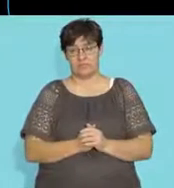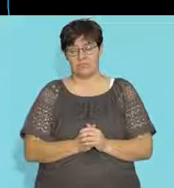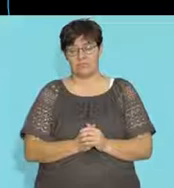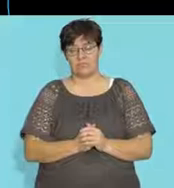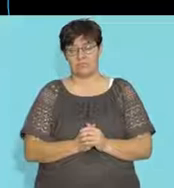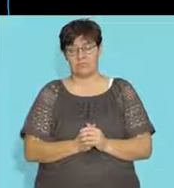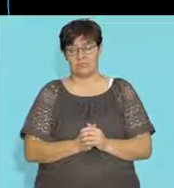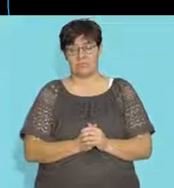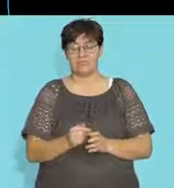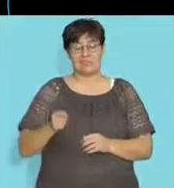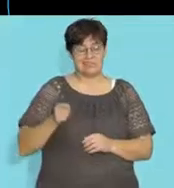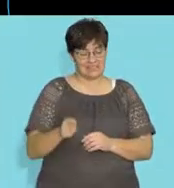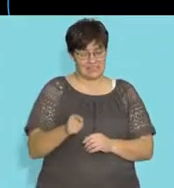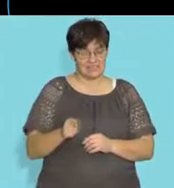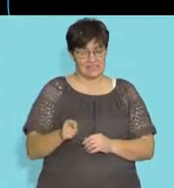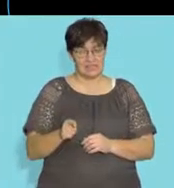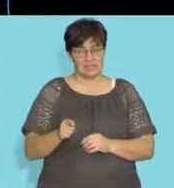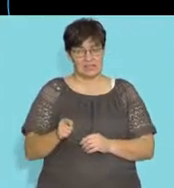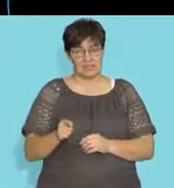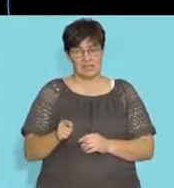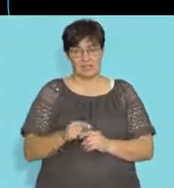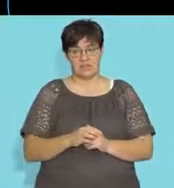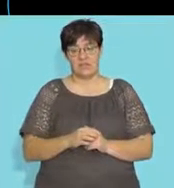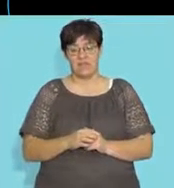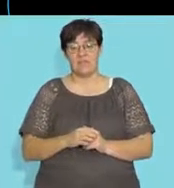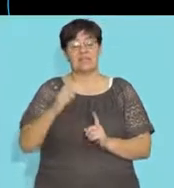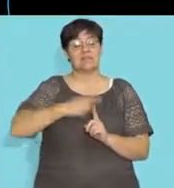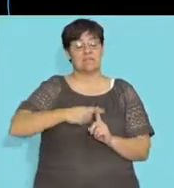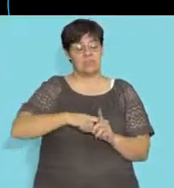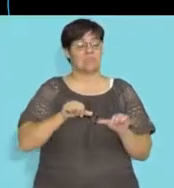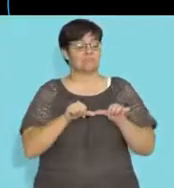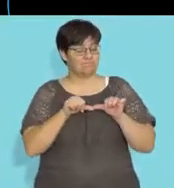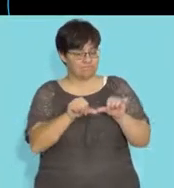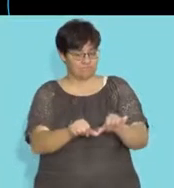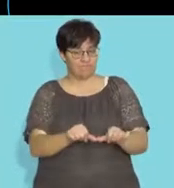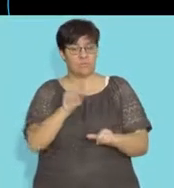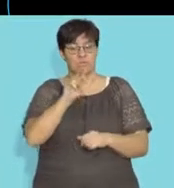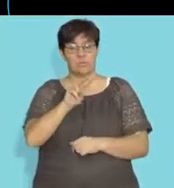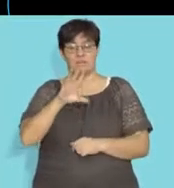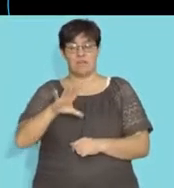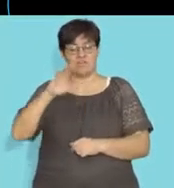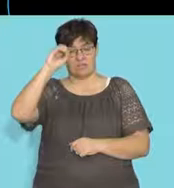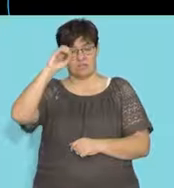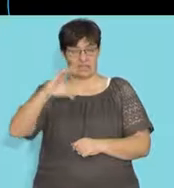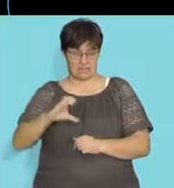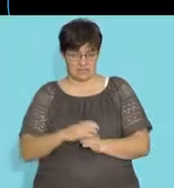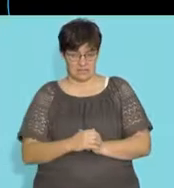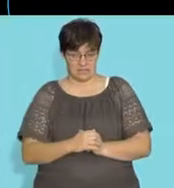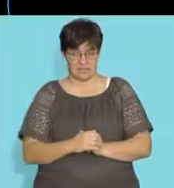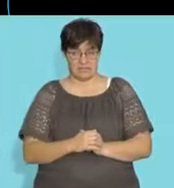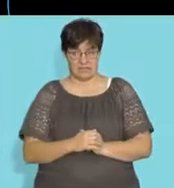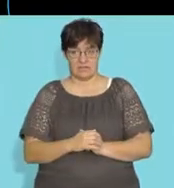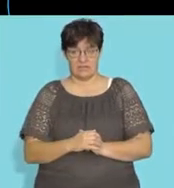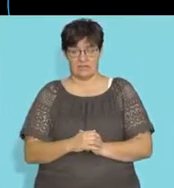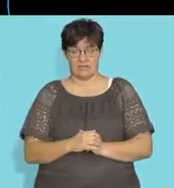So this is only if the temperature remains 25 degrees